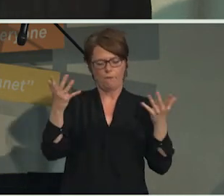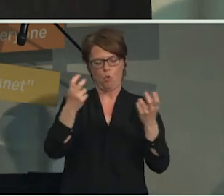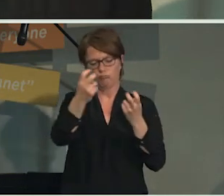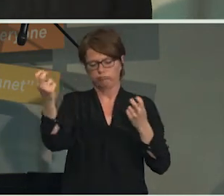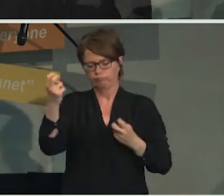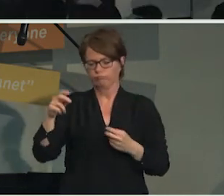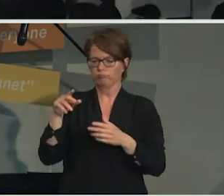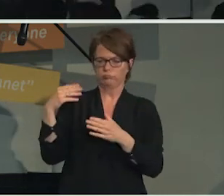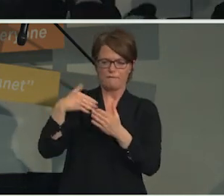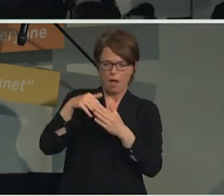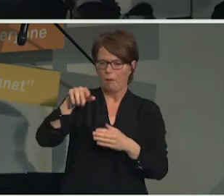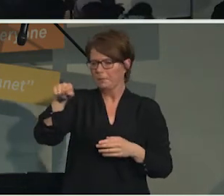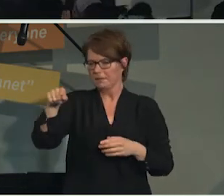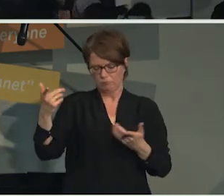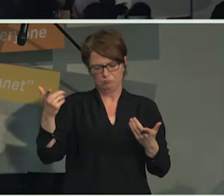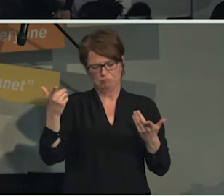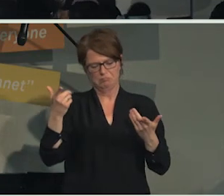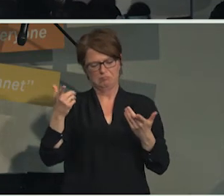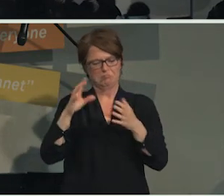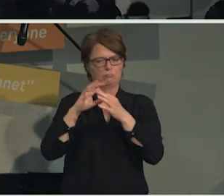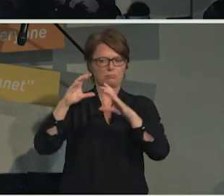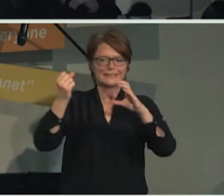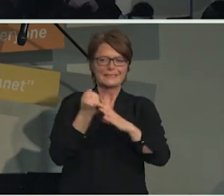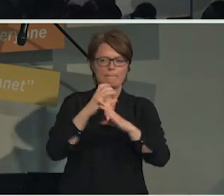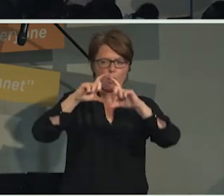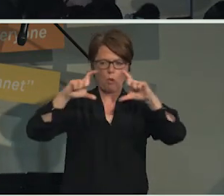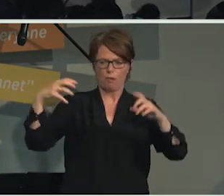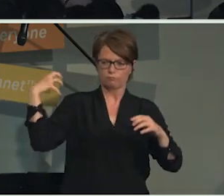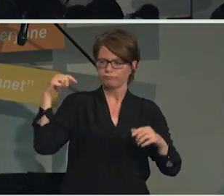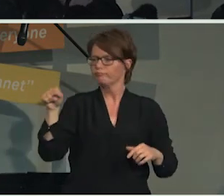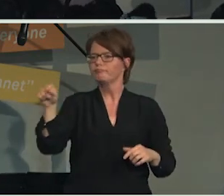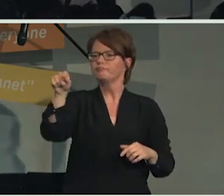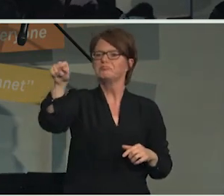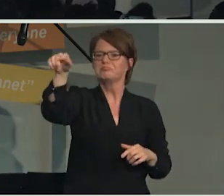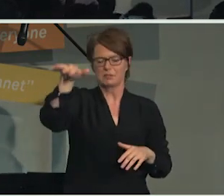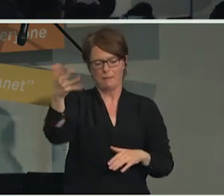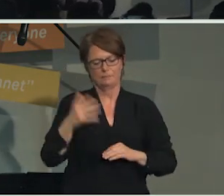So now you can check on which chair you are sitting.